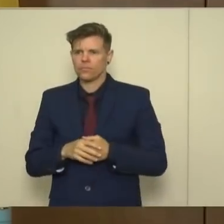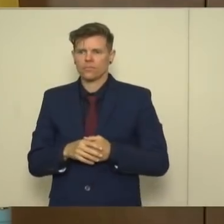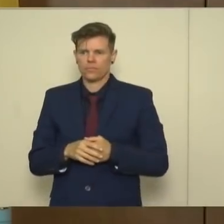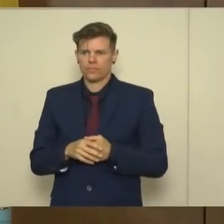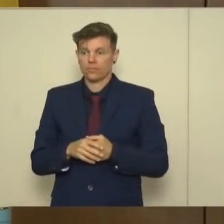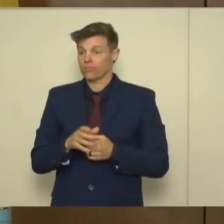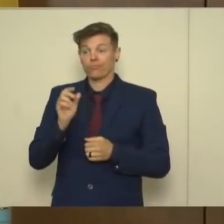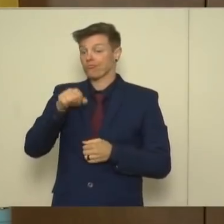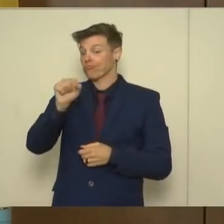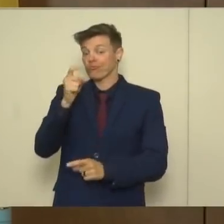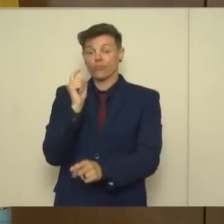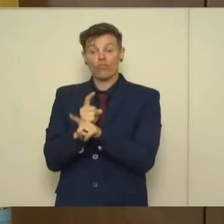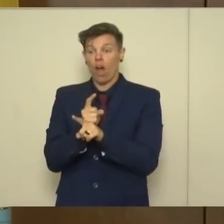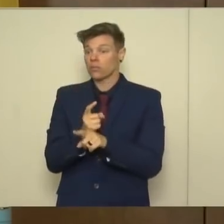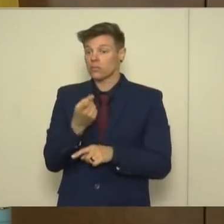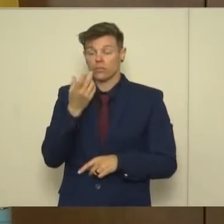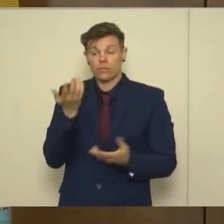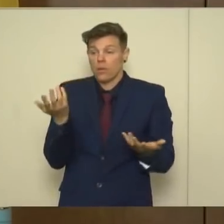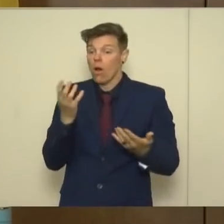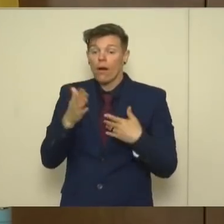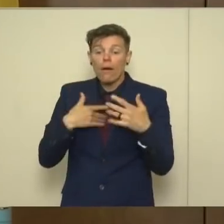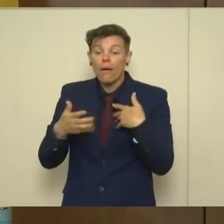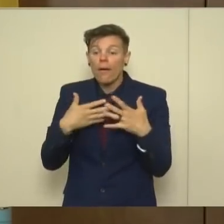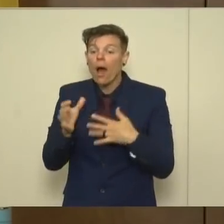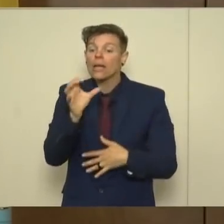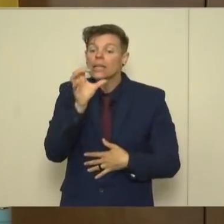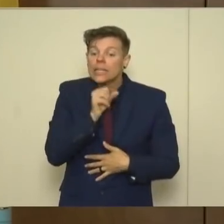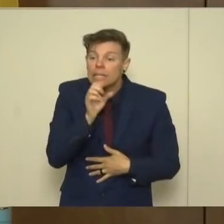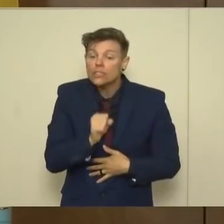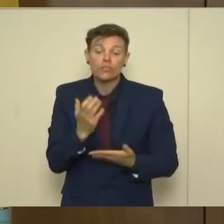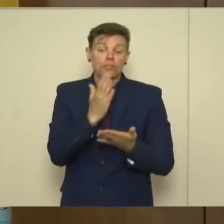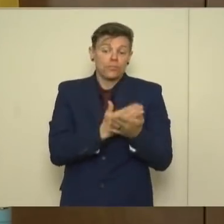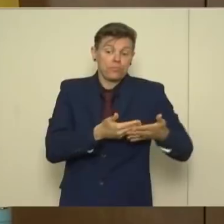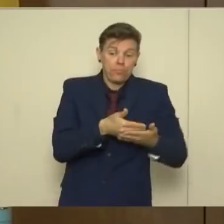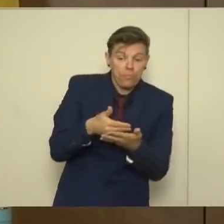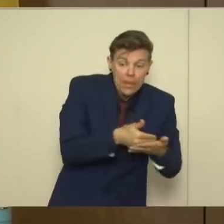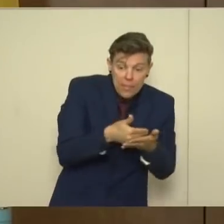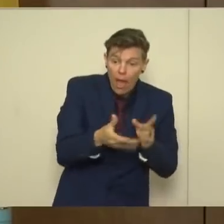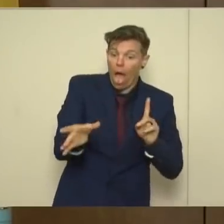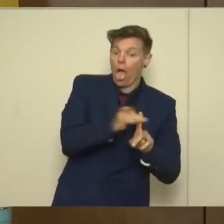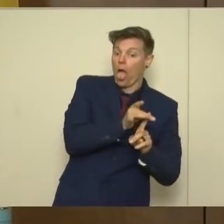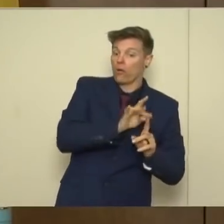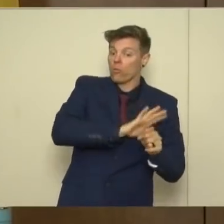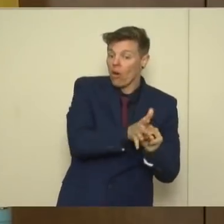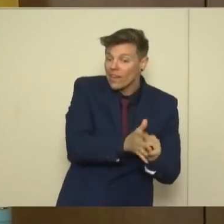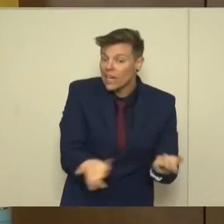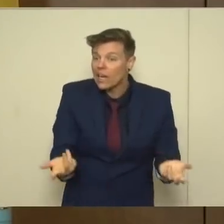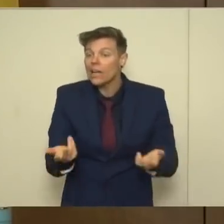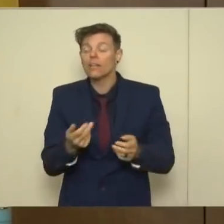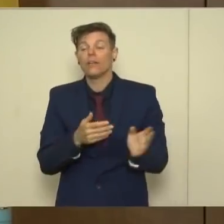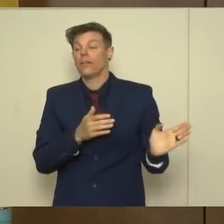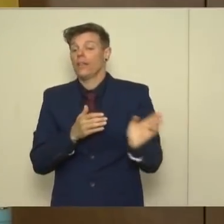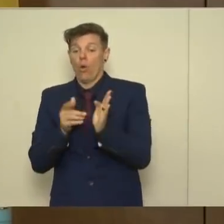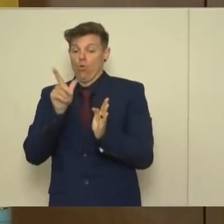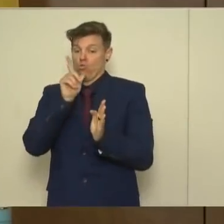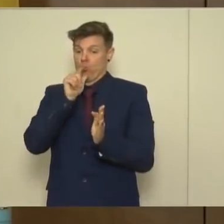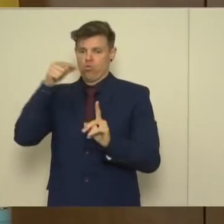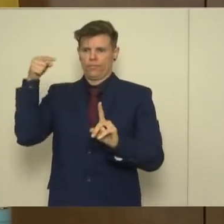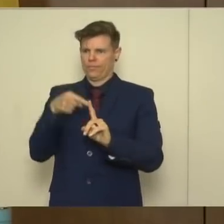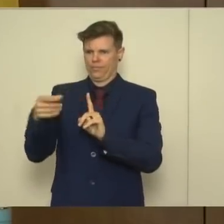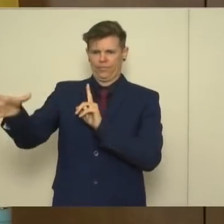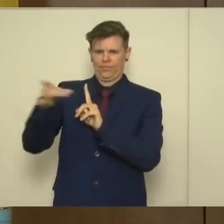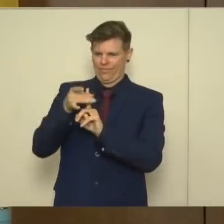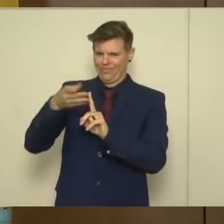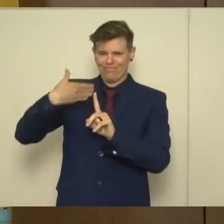we've had infants with COVID. The ability to catch COVID has nothing to do with your